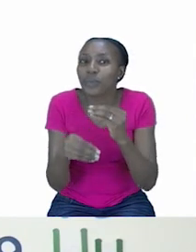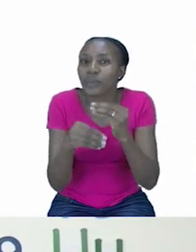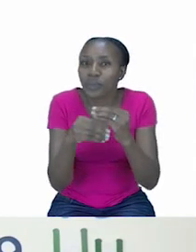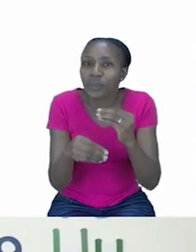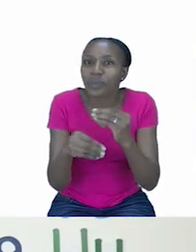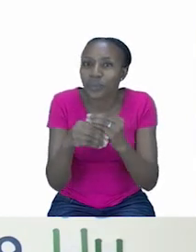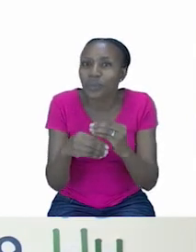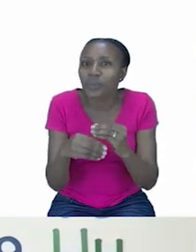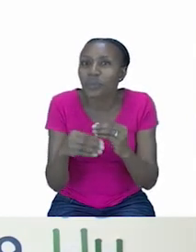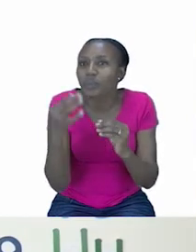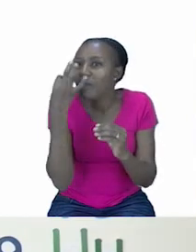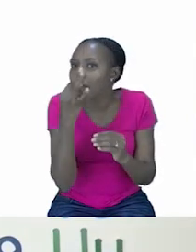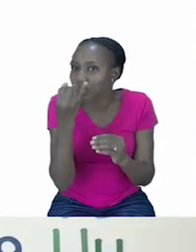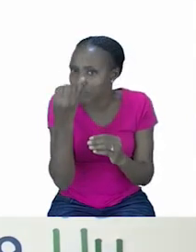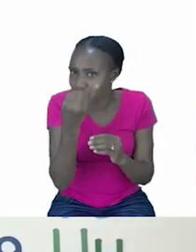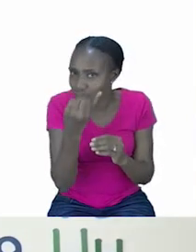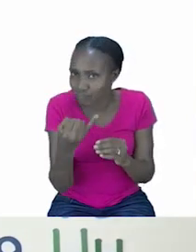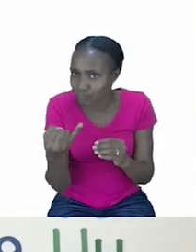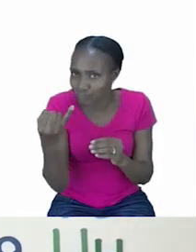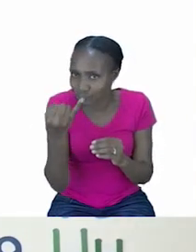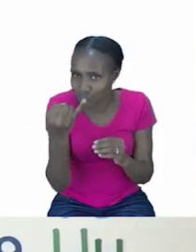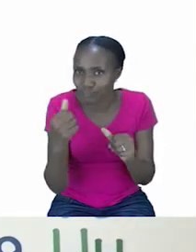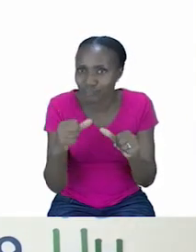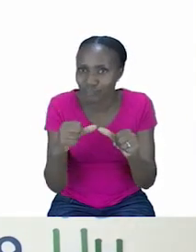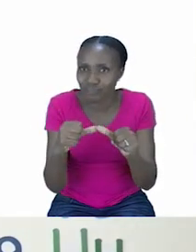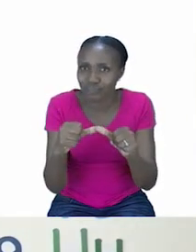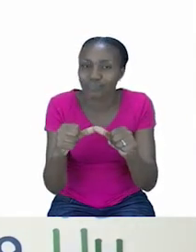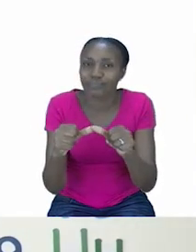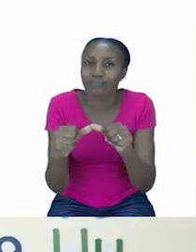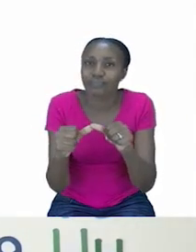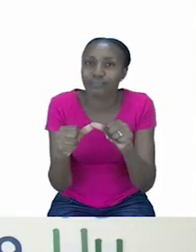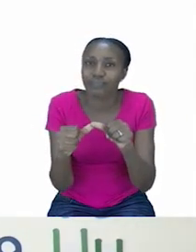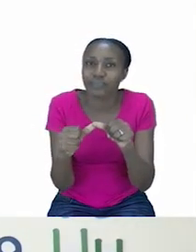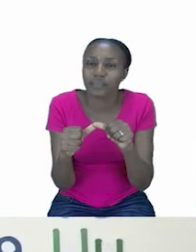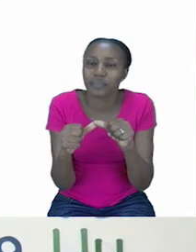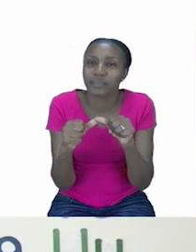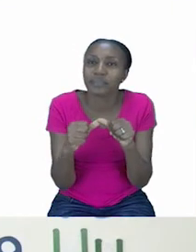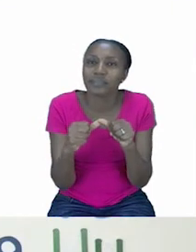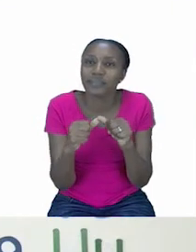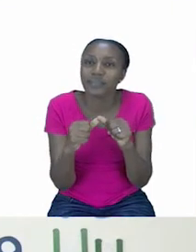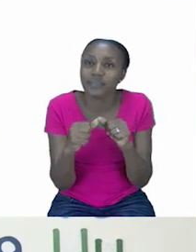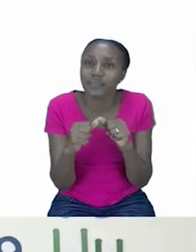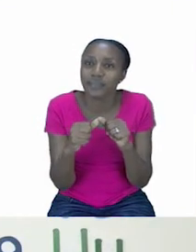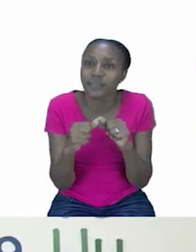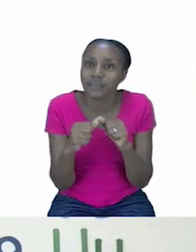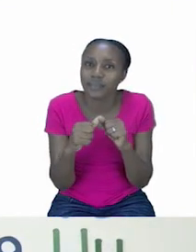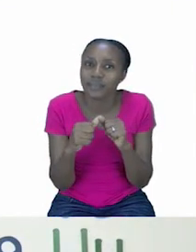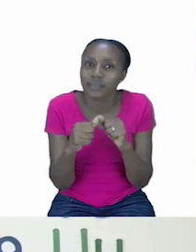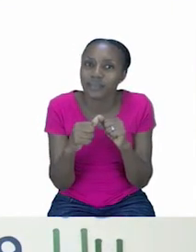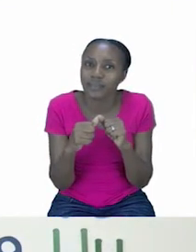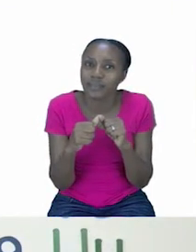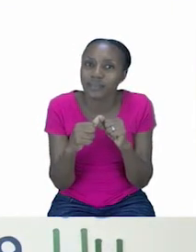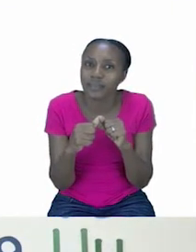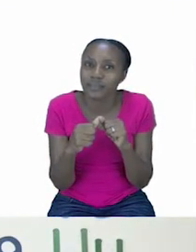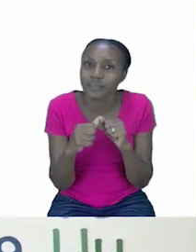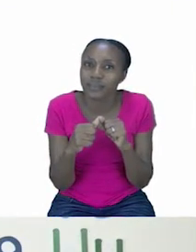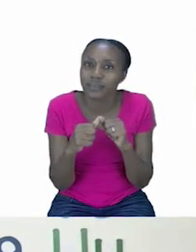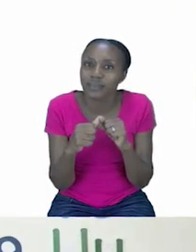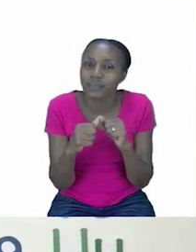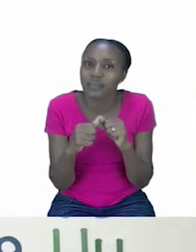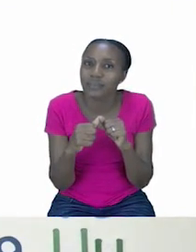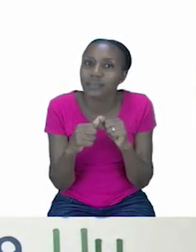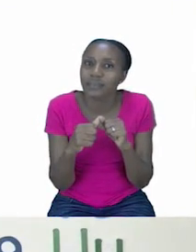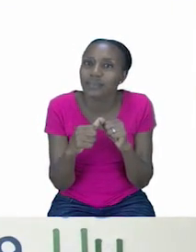2 more flowers to draw. There we go. There is another flower for my friend's box. And the